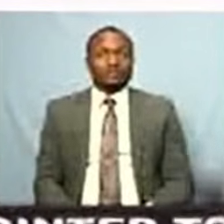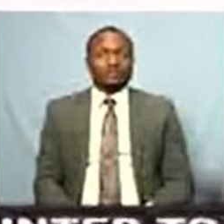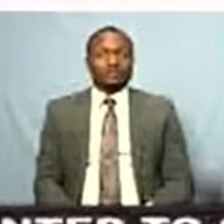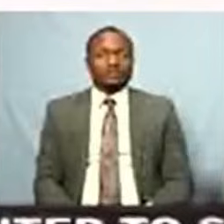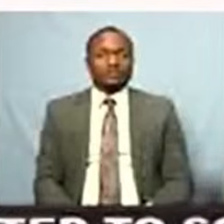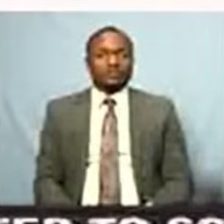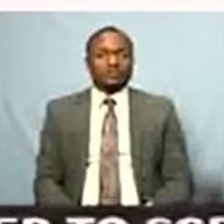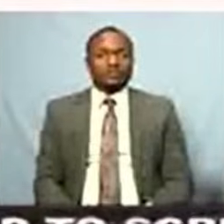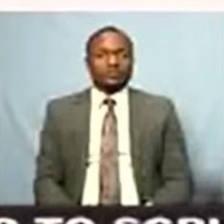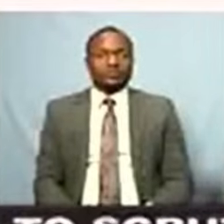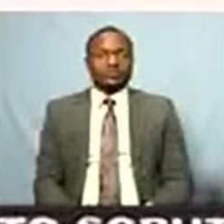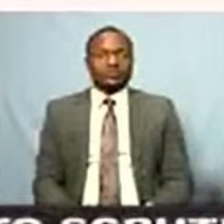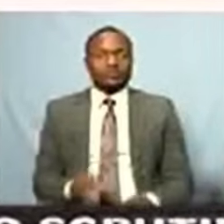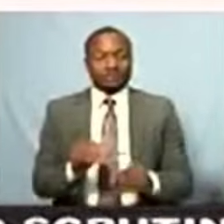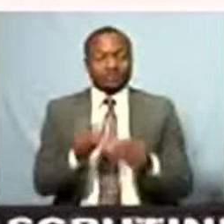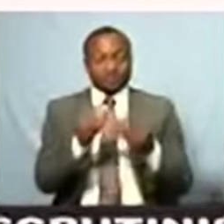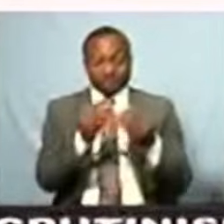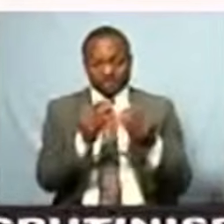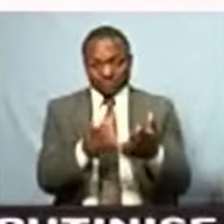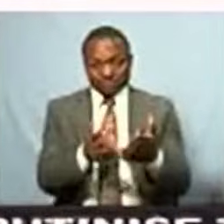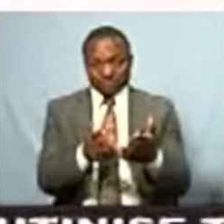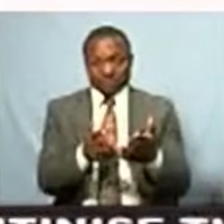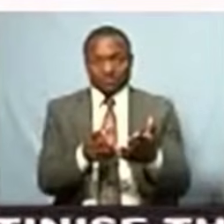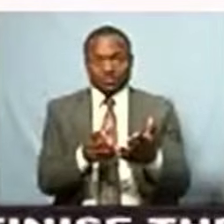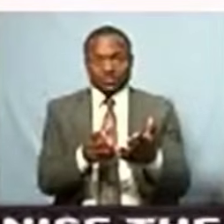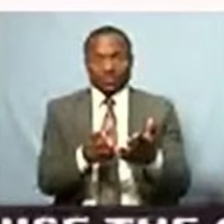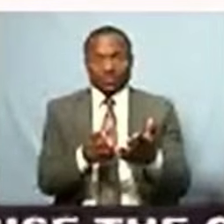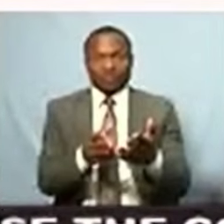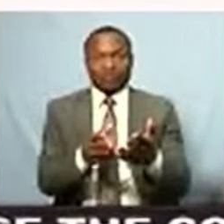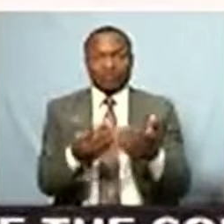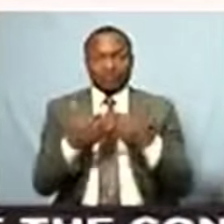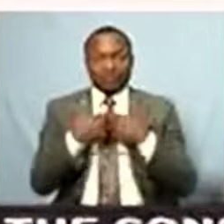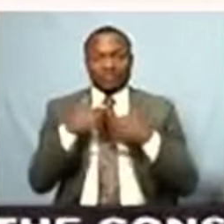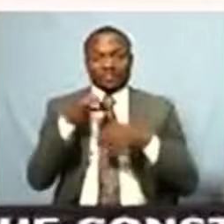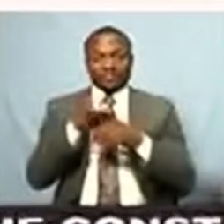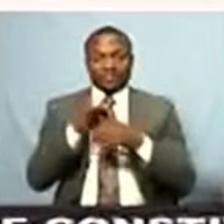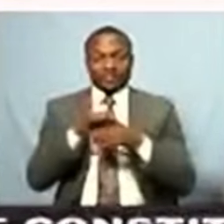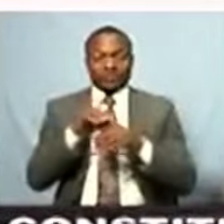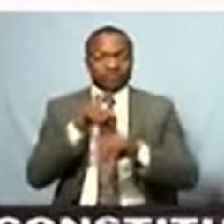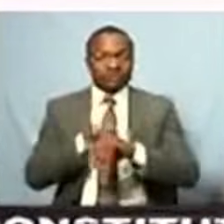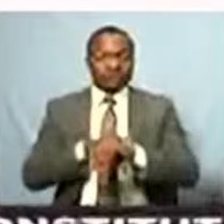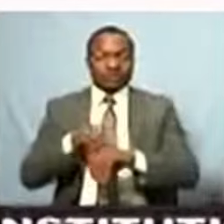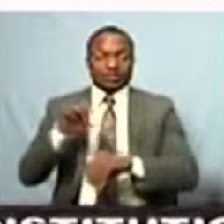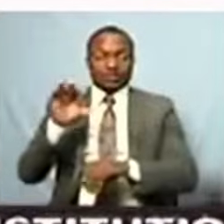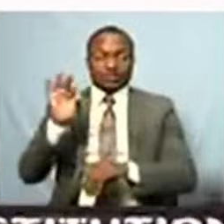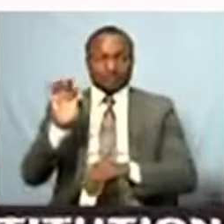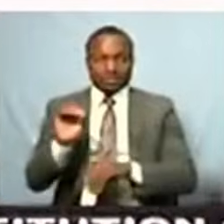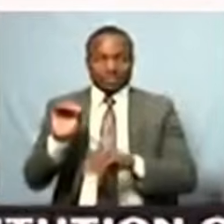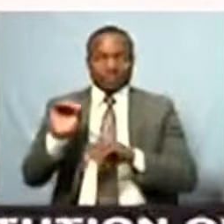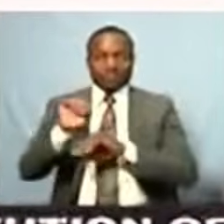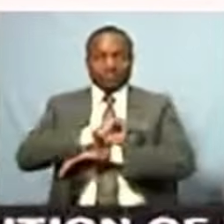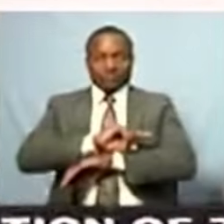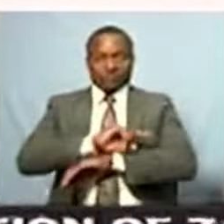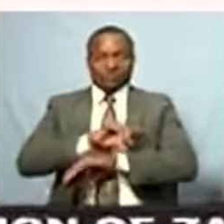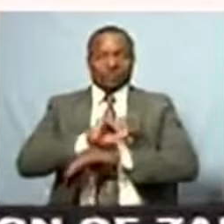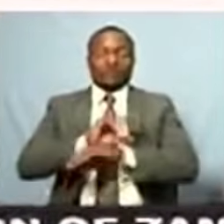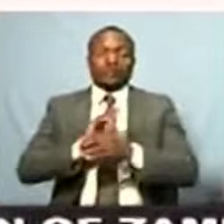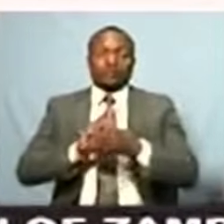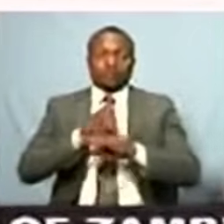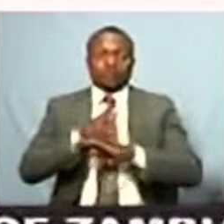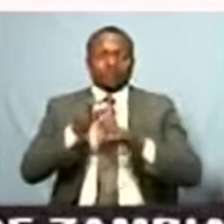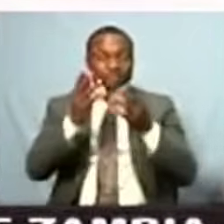in which as it provides for the holding of elections within 90 days of the dissolution of Parliament